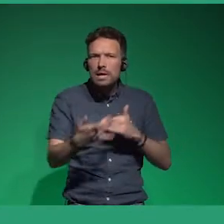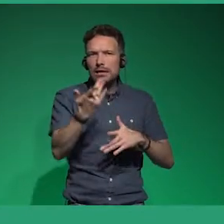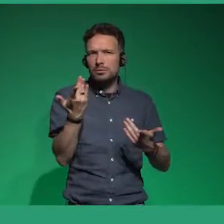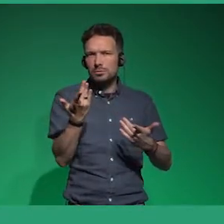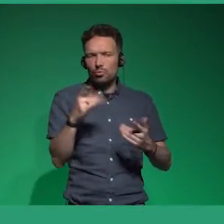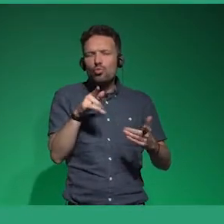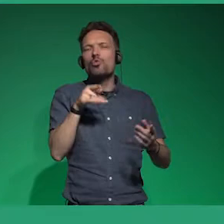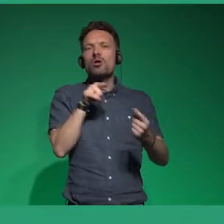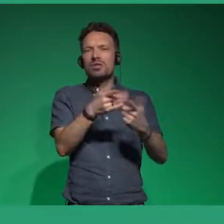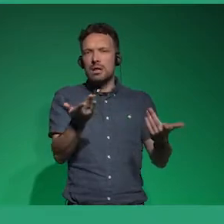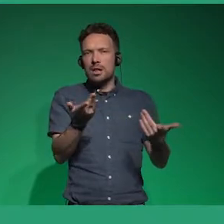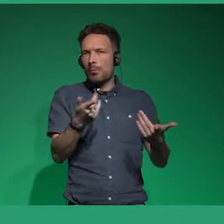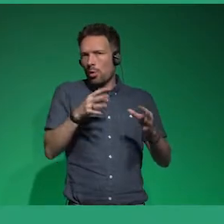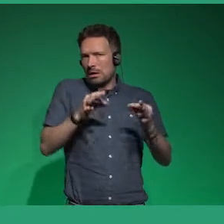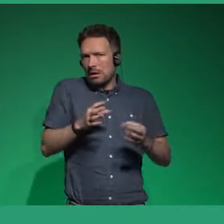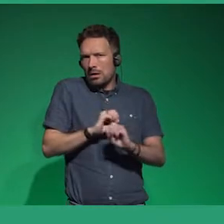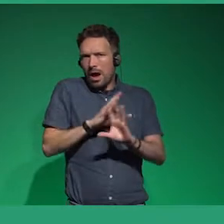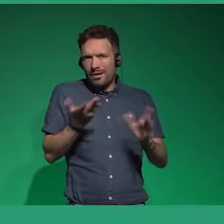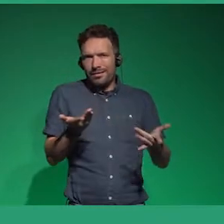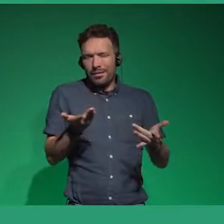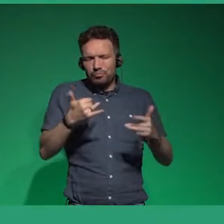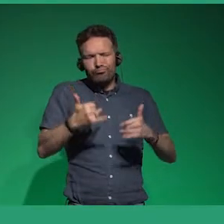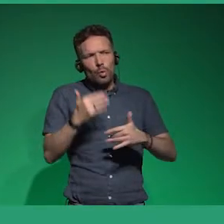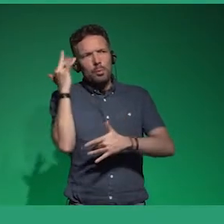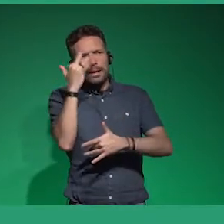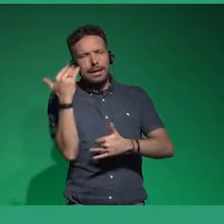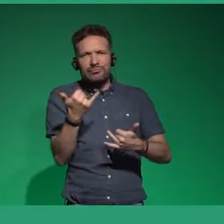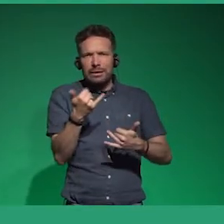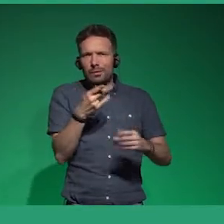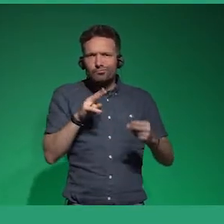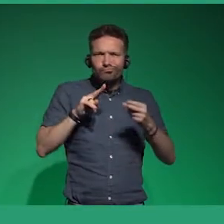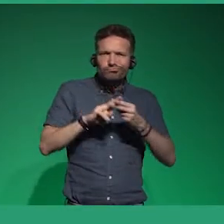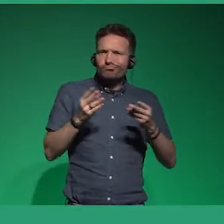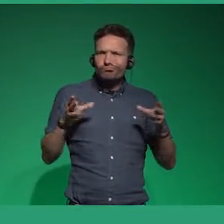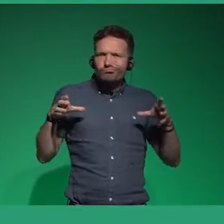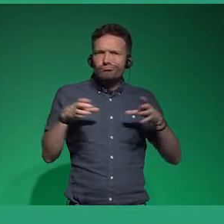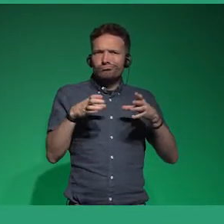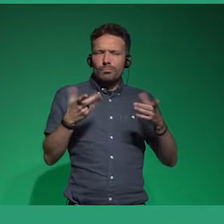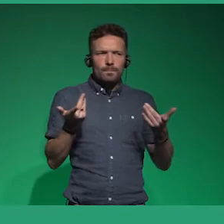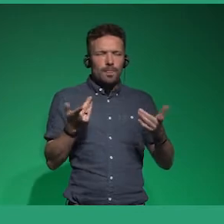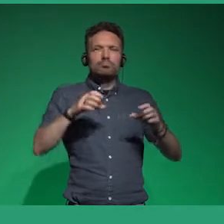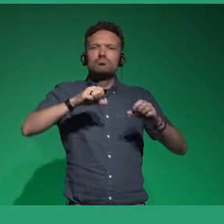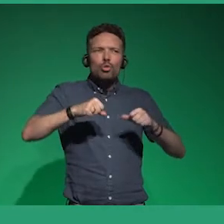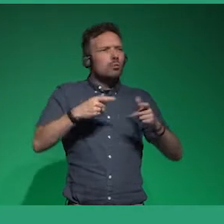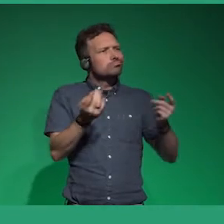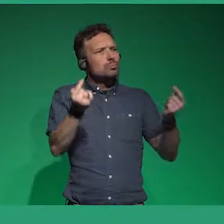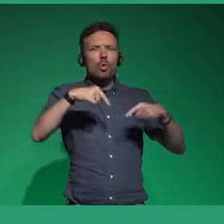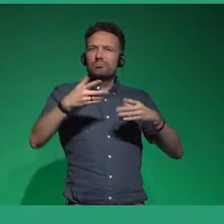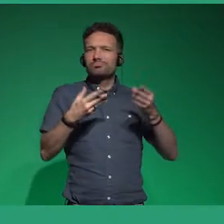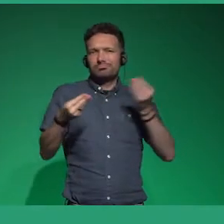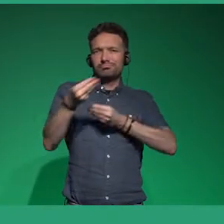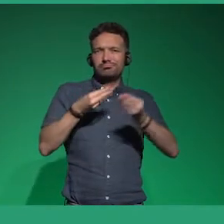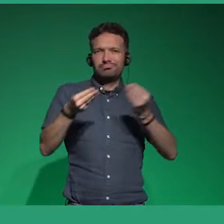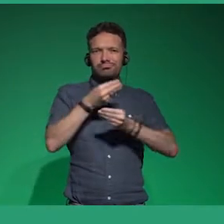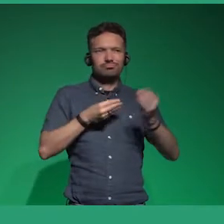can be talk about it or can be like an input how the Arts and Festival will be run next